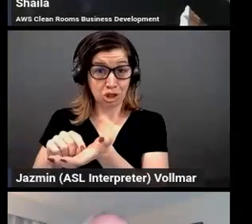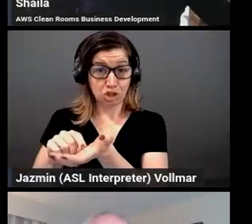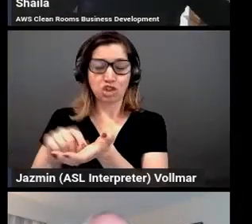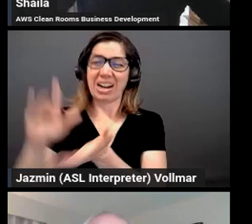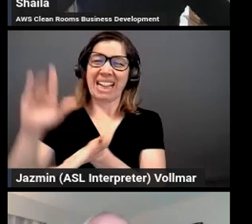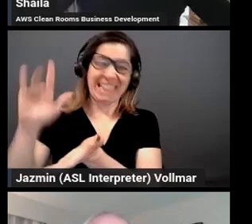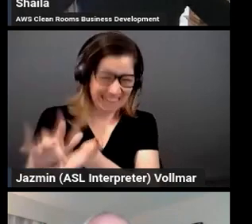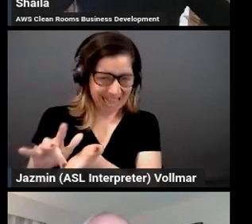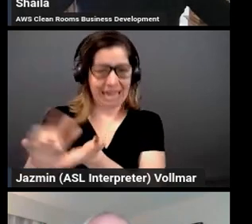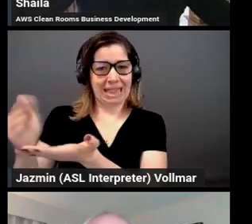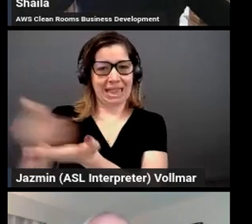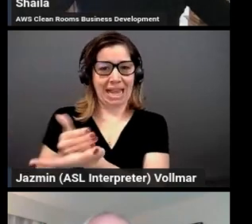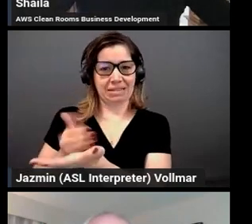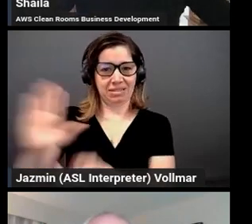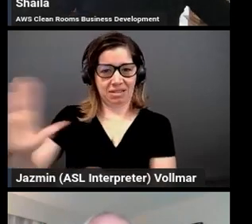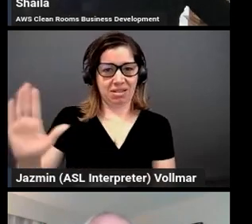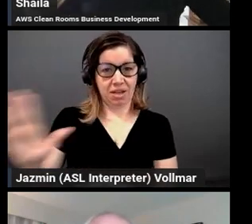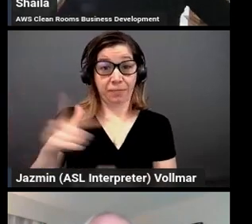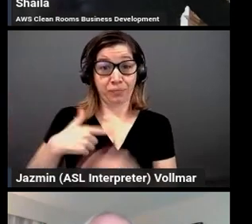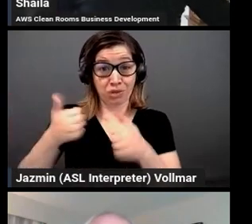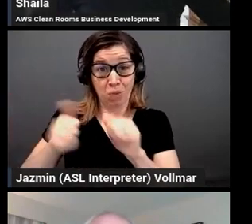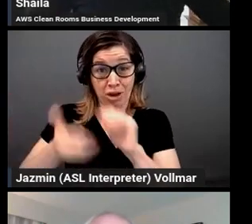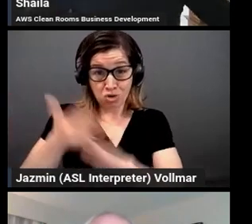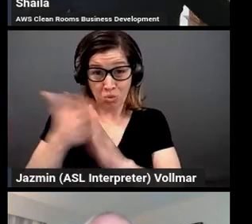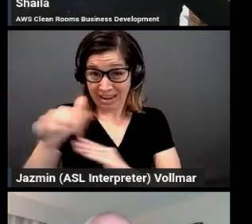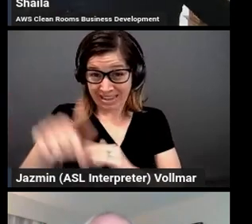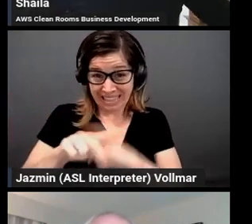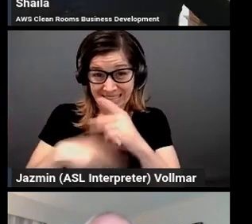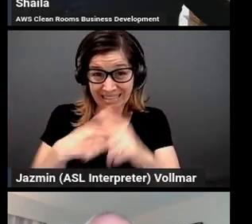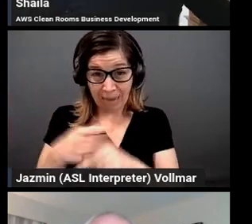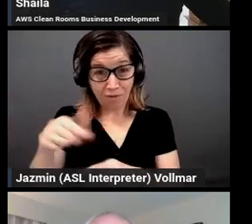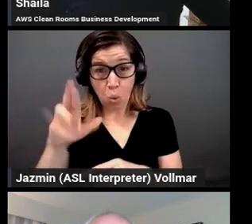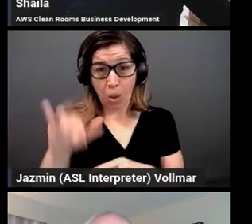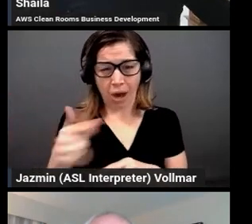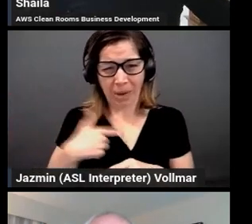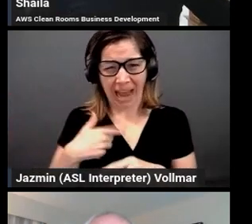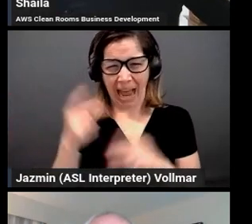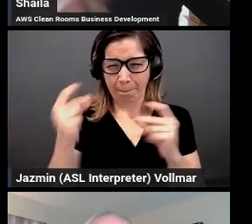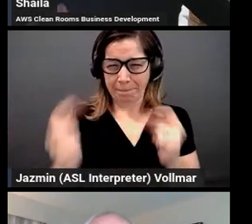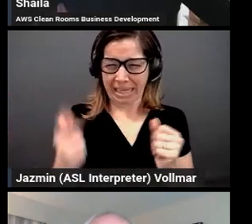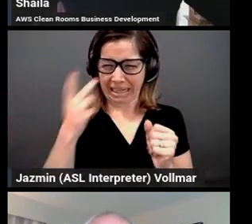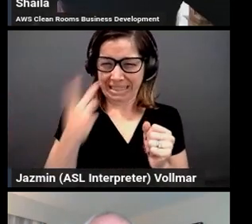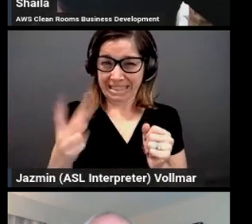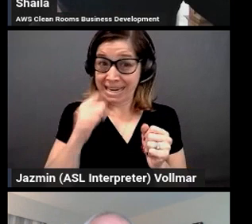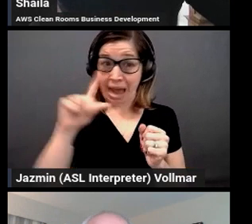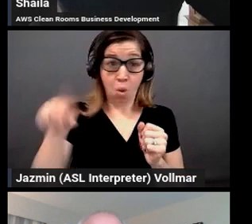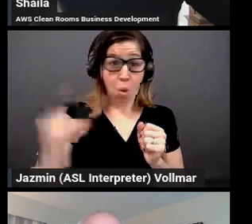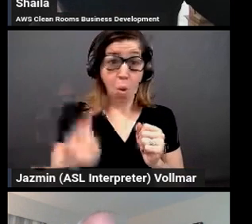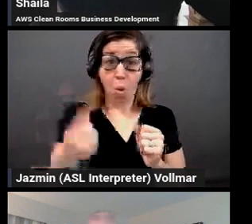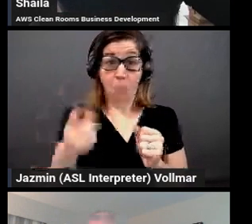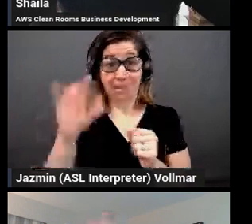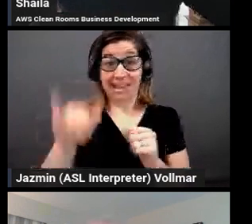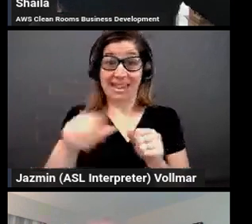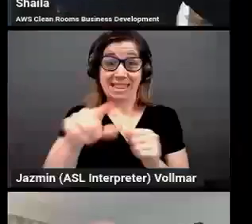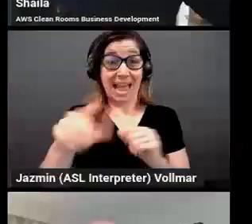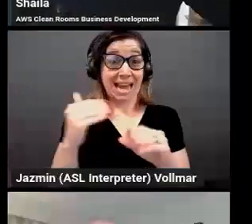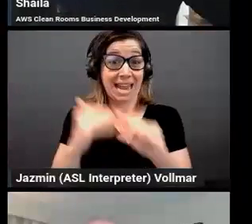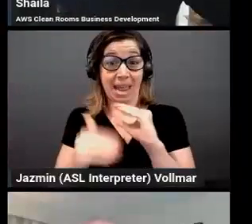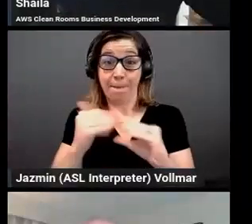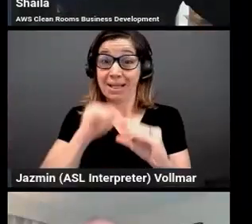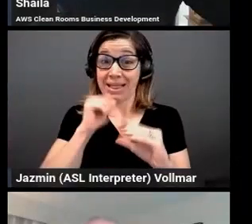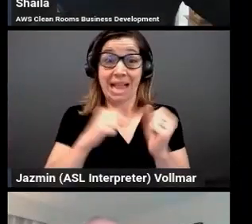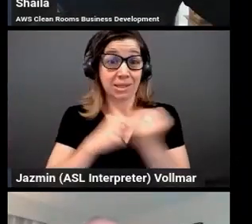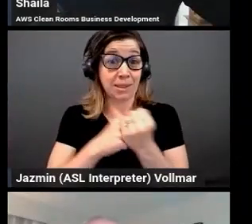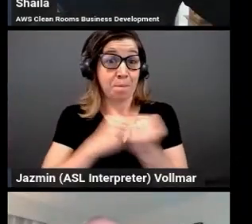right? And when I try to run this kind of a query, I immediately see not only is the hashed email not supported